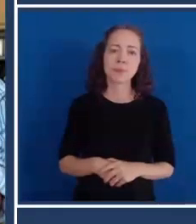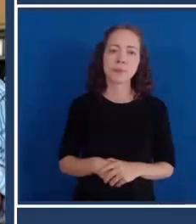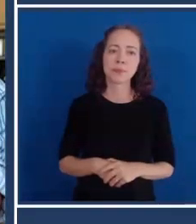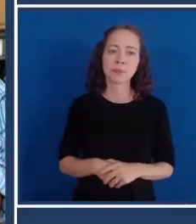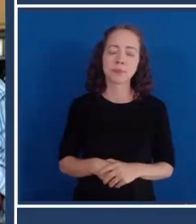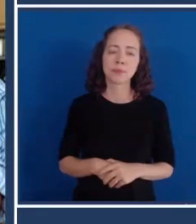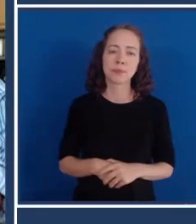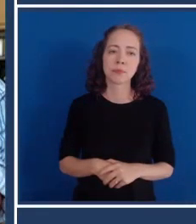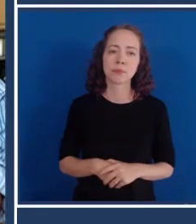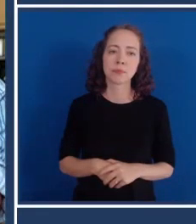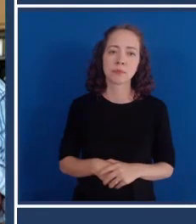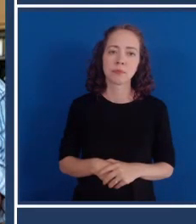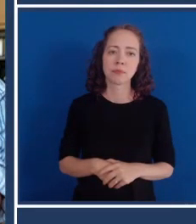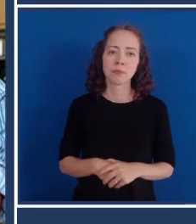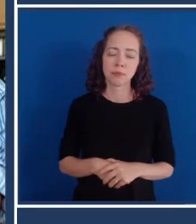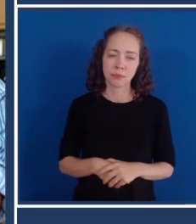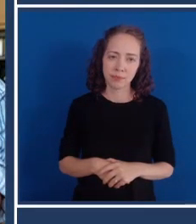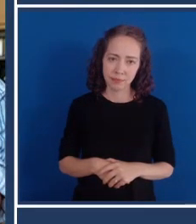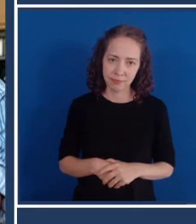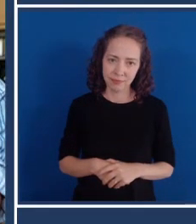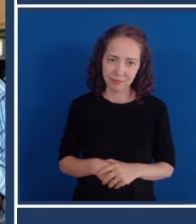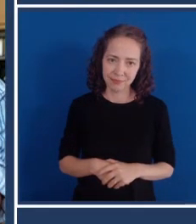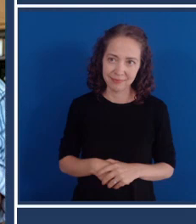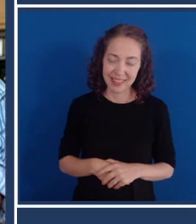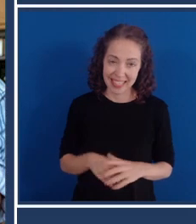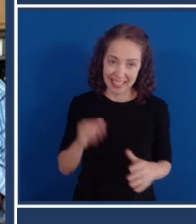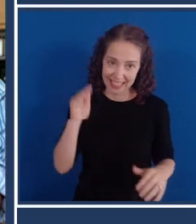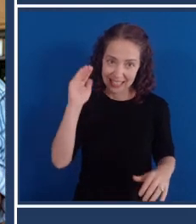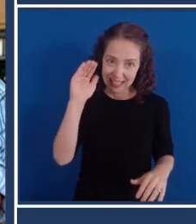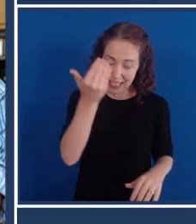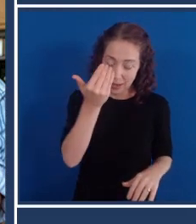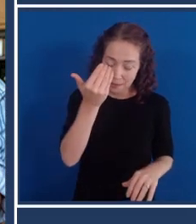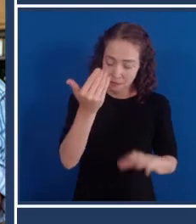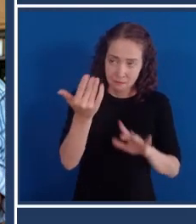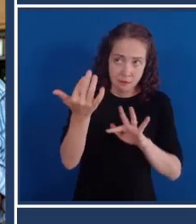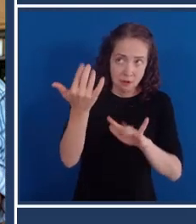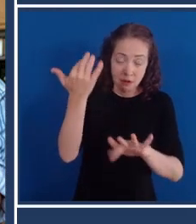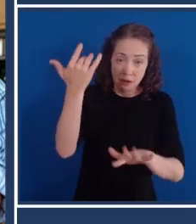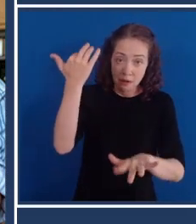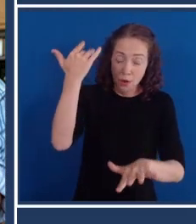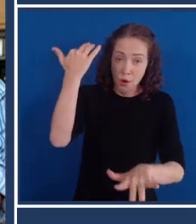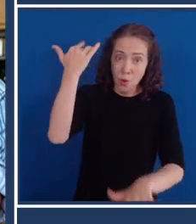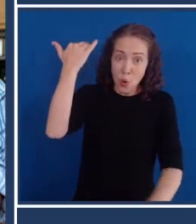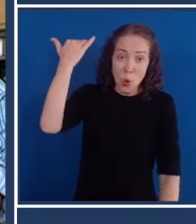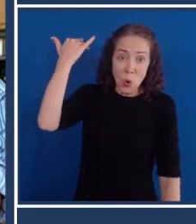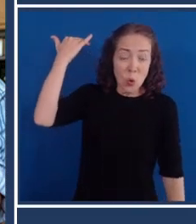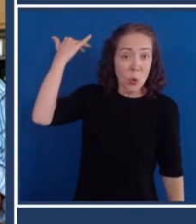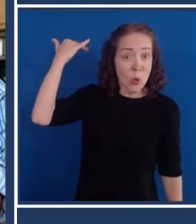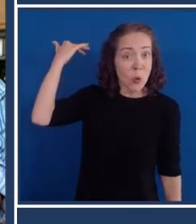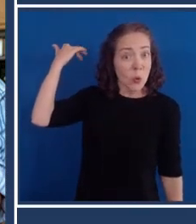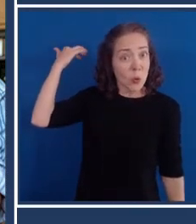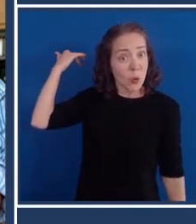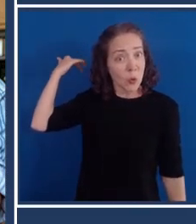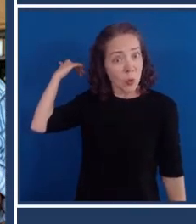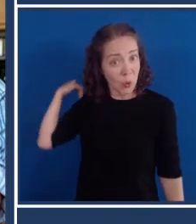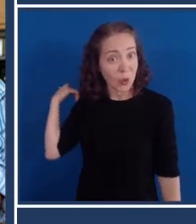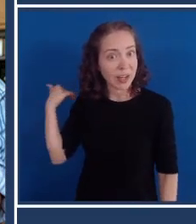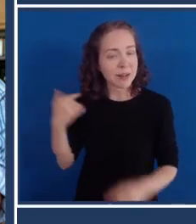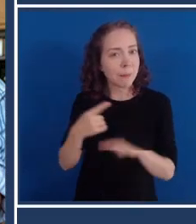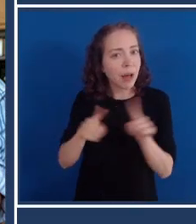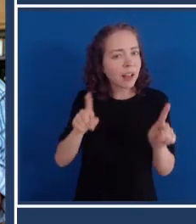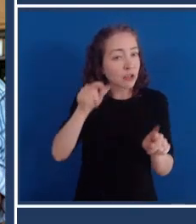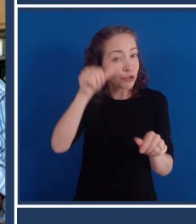So it might feel like a long time ago, it certainly does to me, but can you remember going to a coffee shop in the